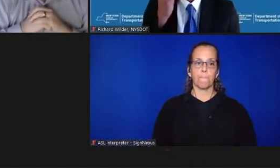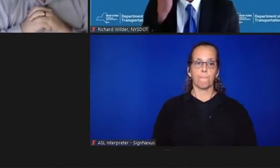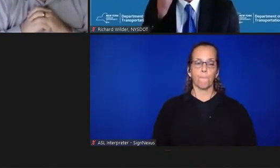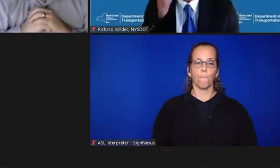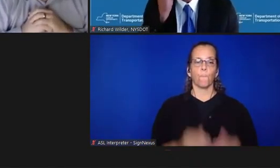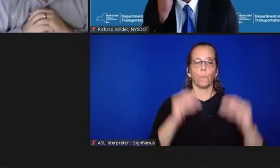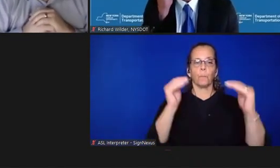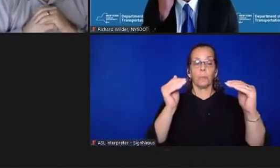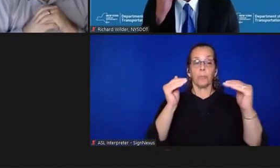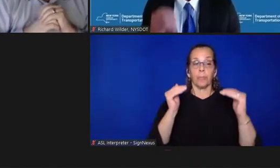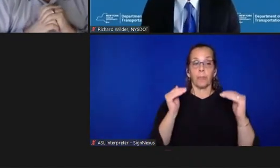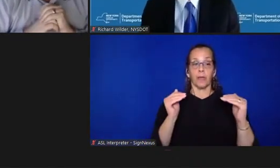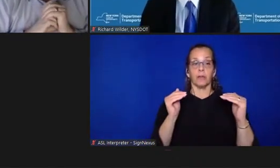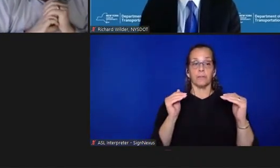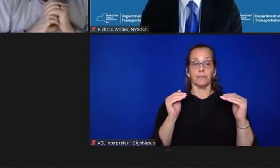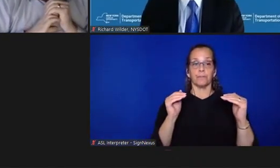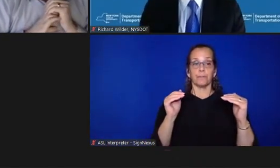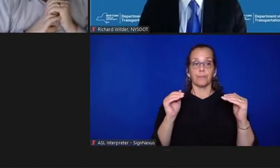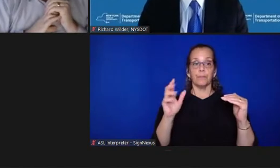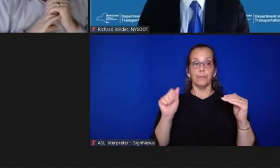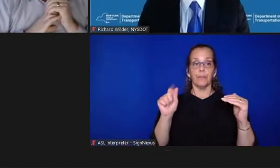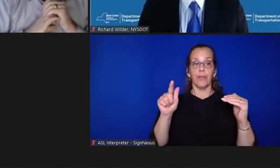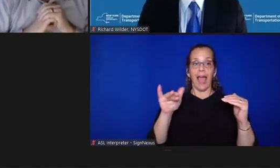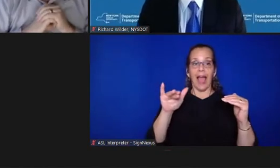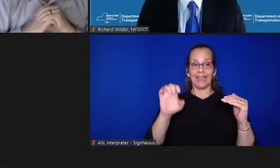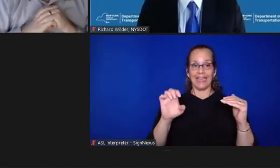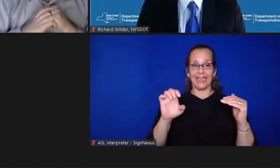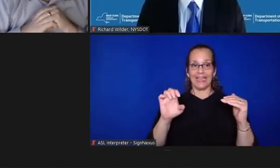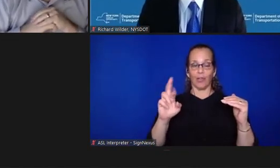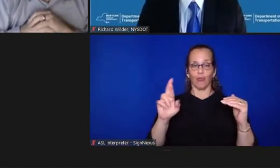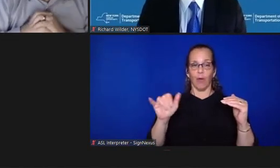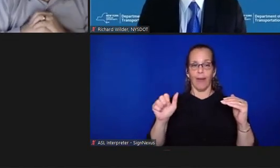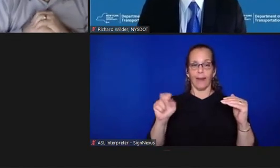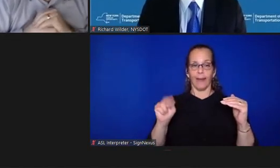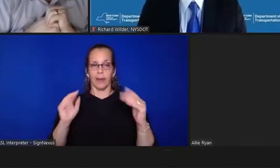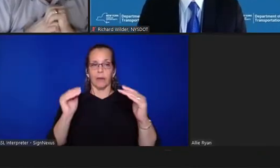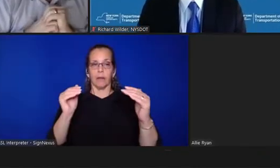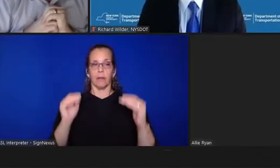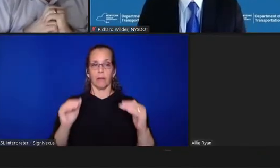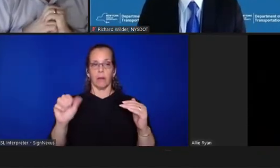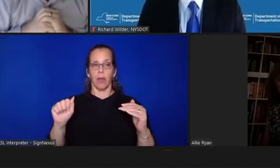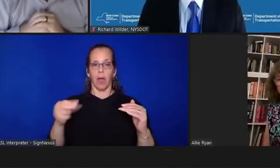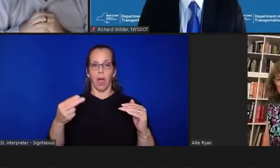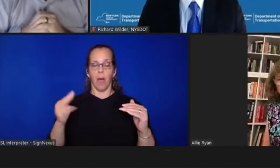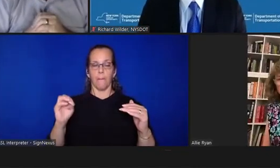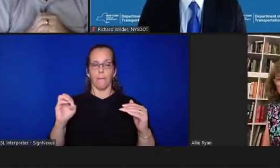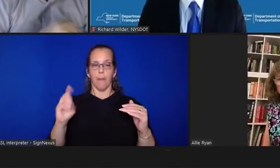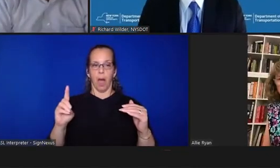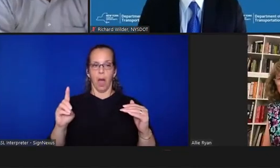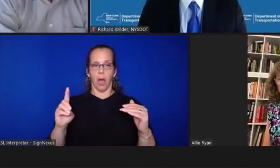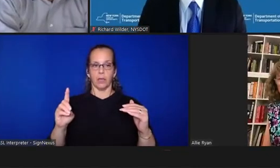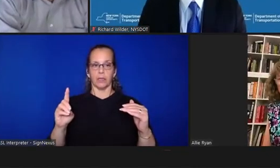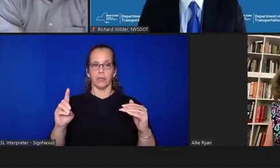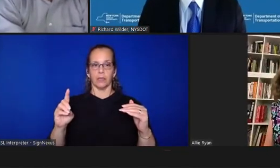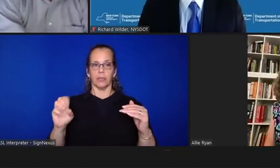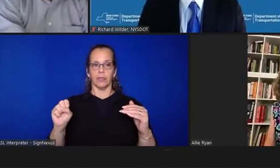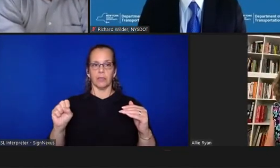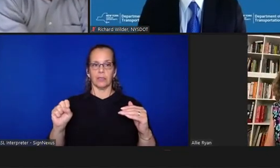our next speaker is Ali Ryan fought by Ahmad Saeed foreign